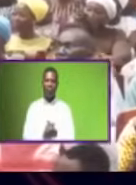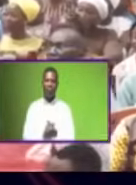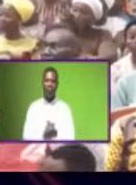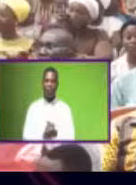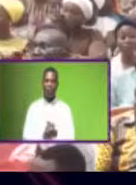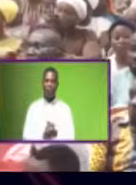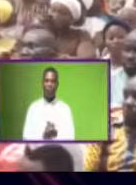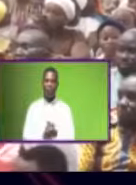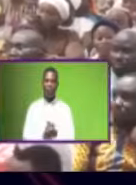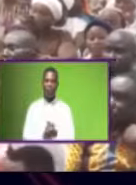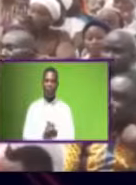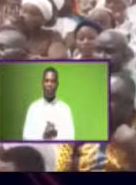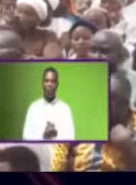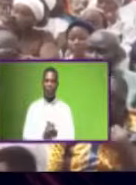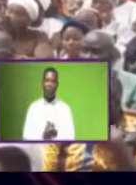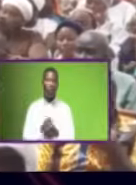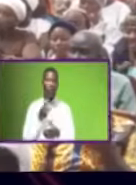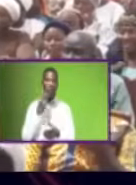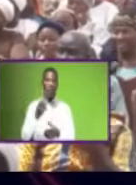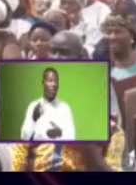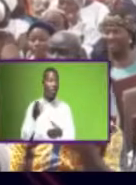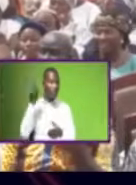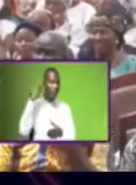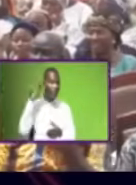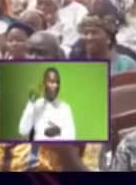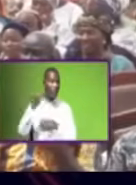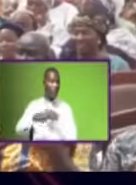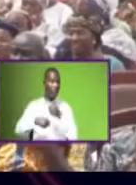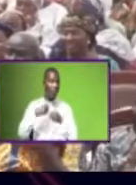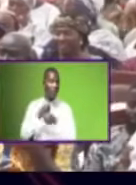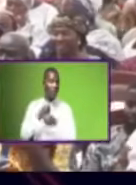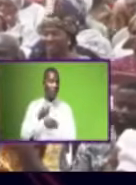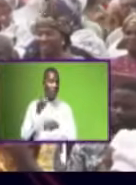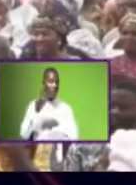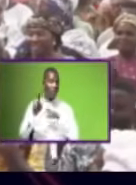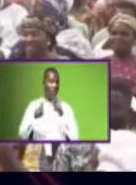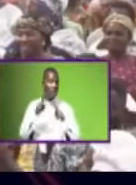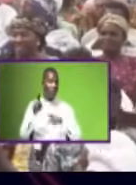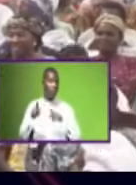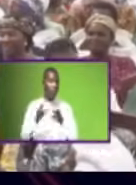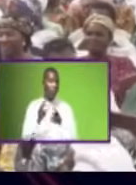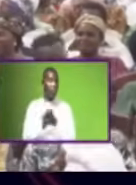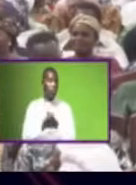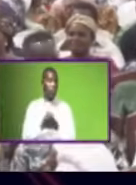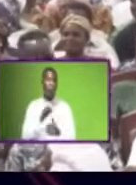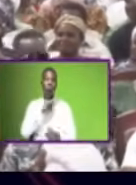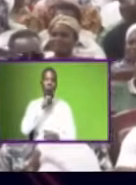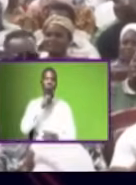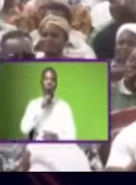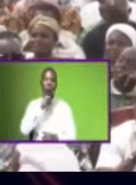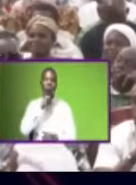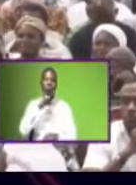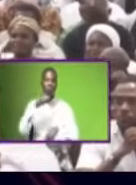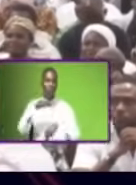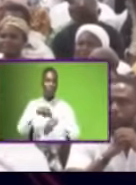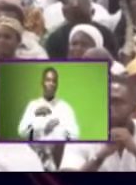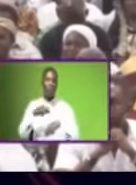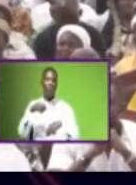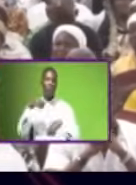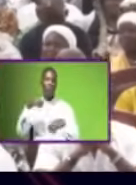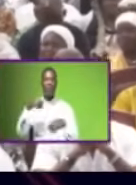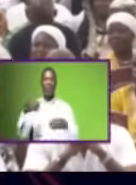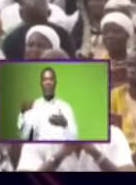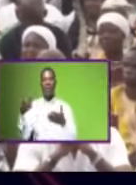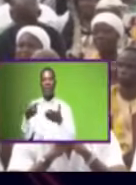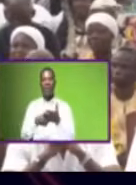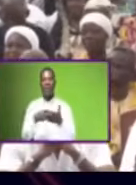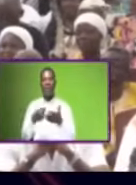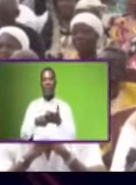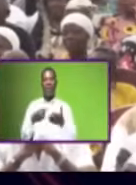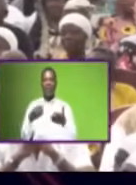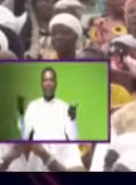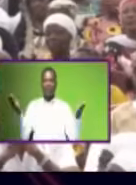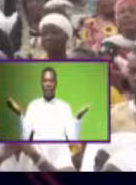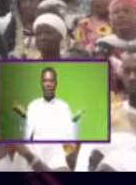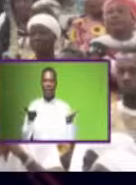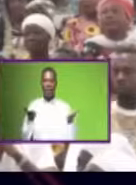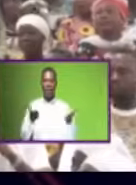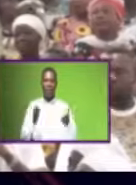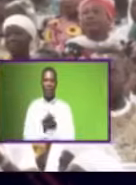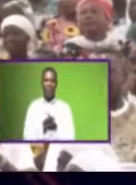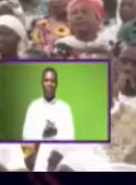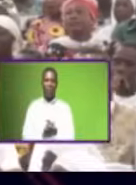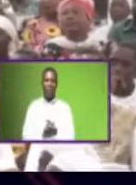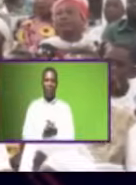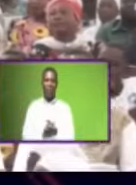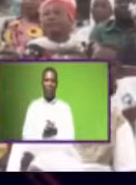And Mobile said last year, yes, sorry, Mr. Power, my God, you all appreciate that last year there was a lot of rebellious